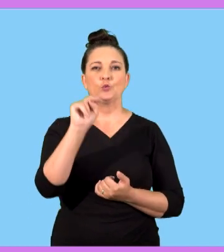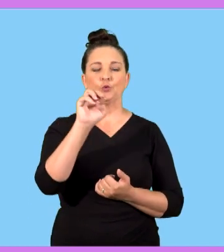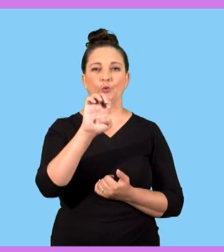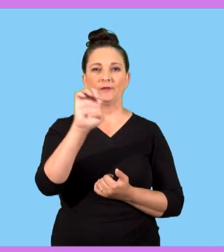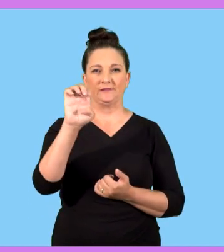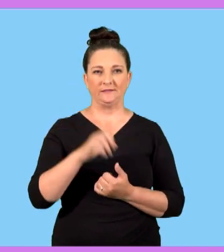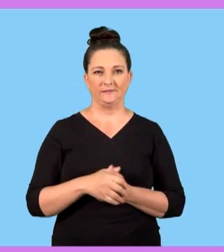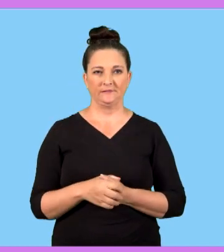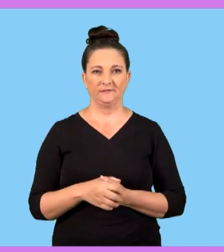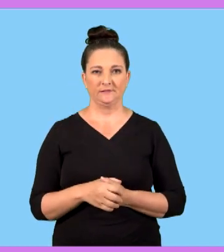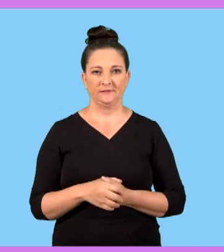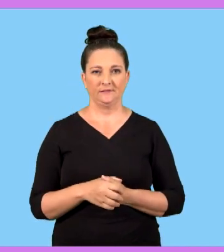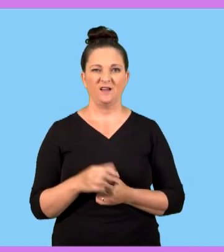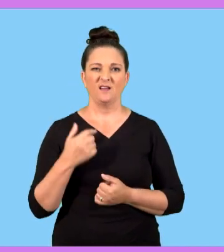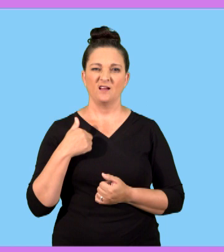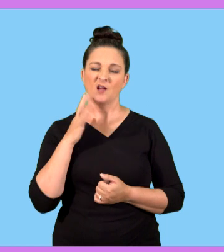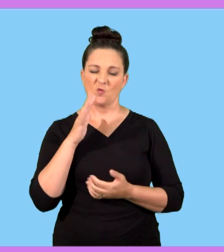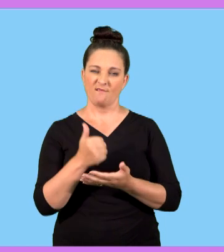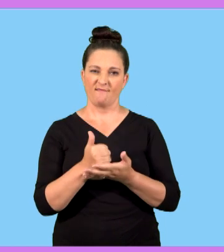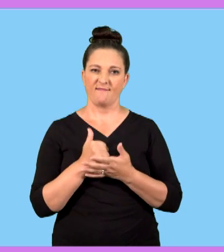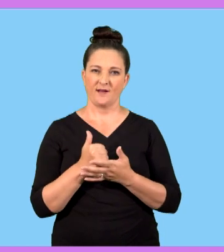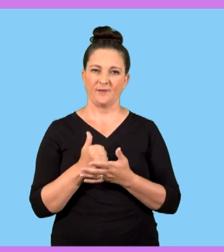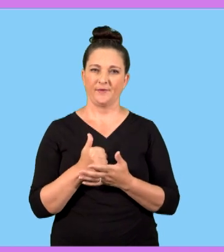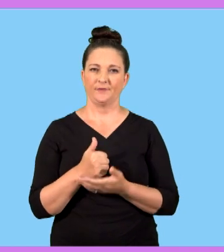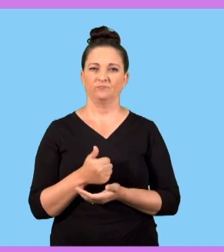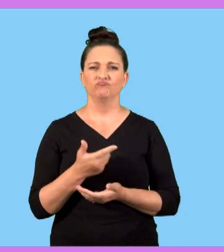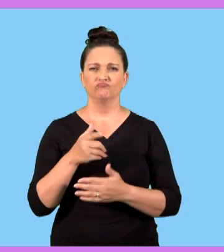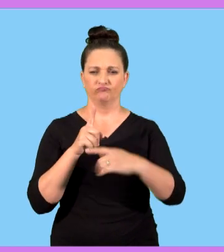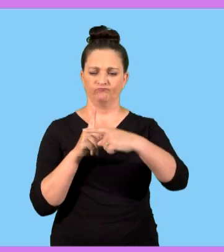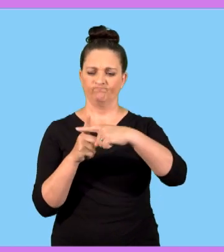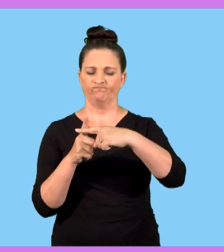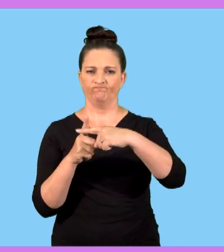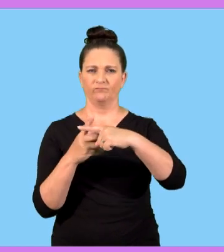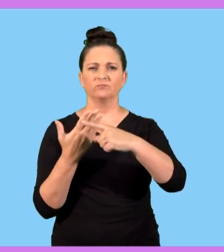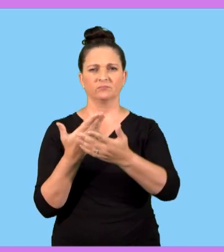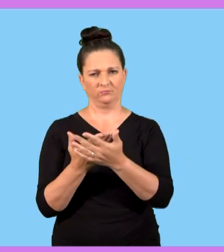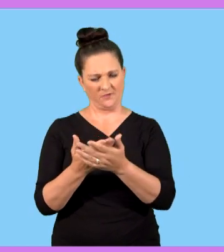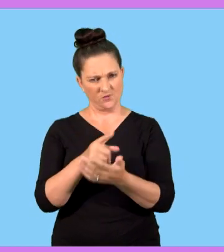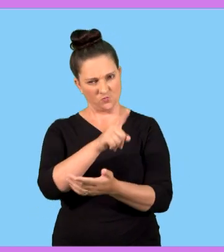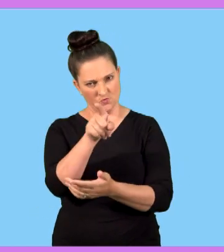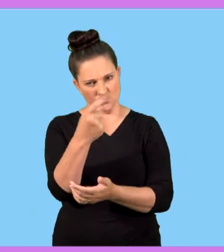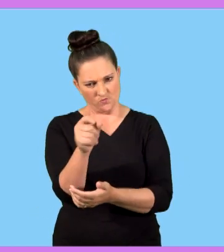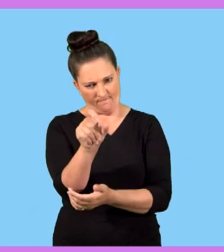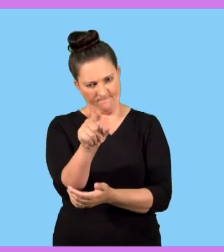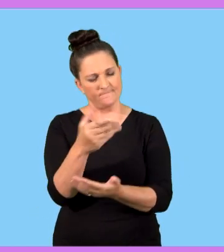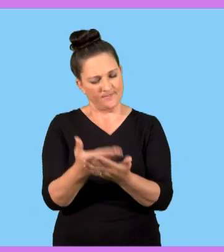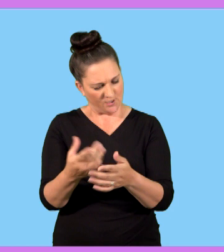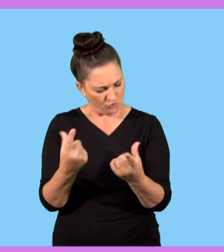be. So I'm just going to do this to help me, okay? And you are more than welcome to do the same when you work